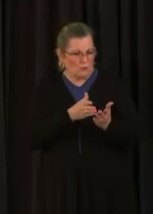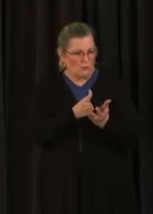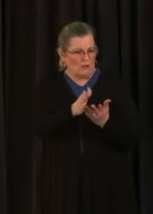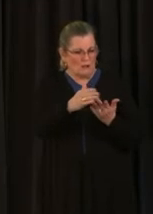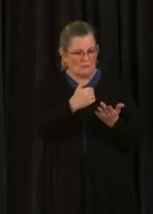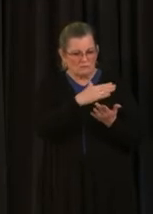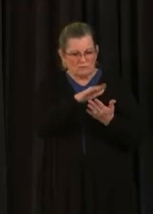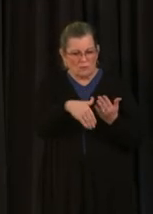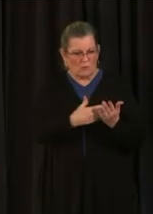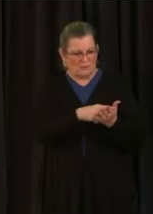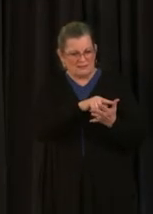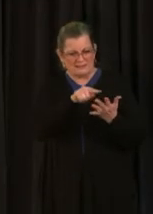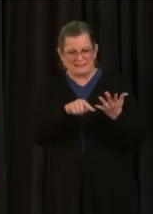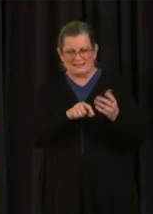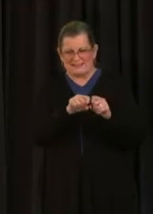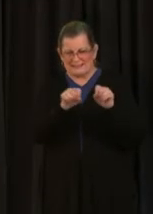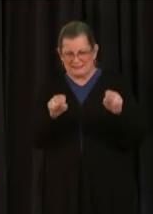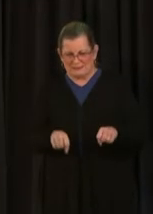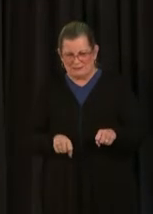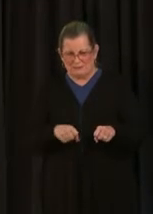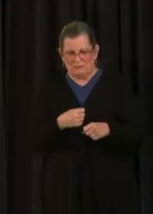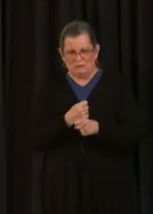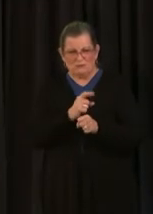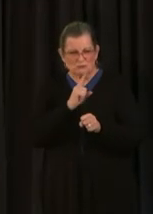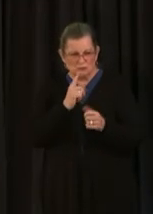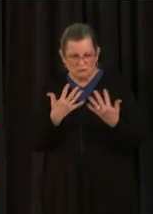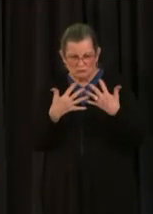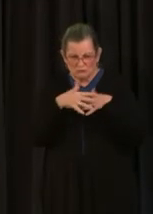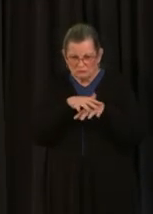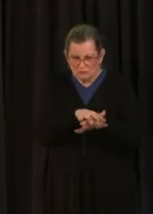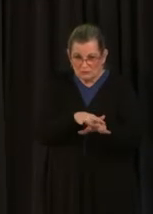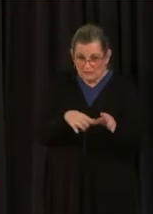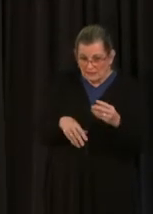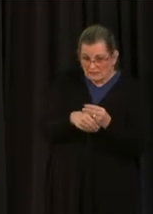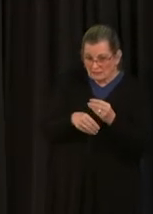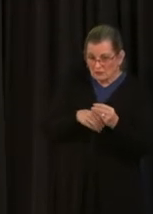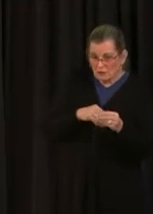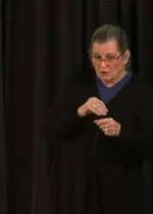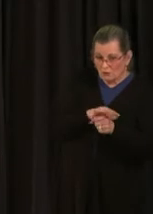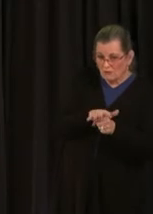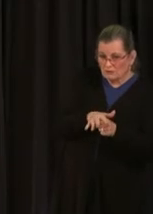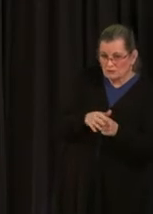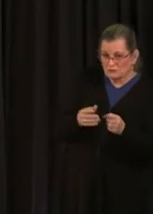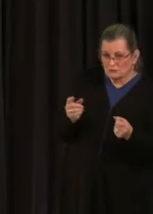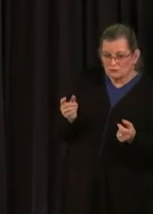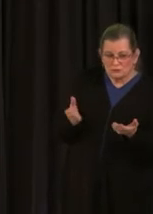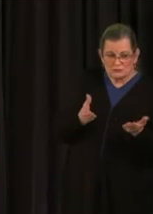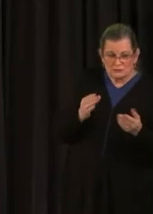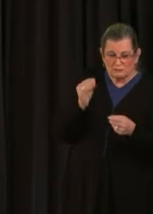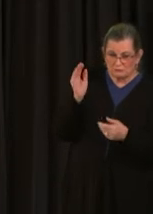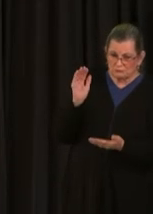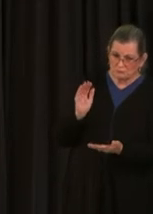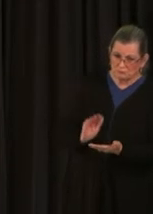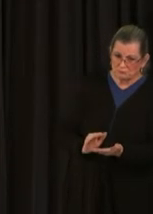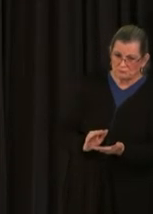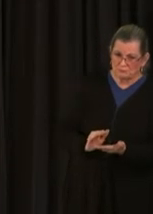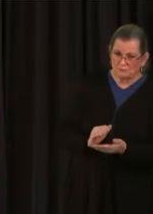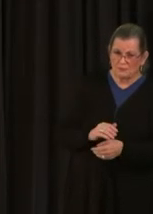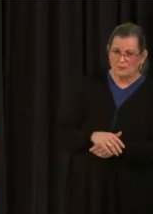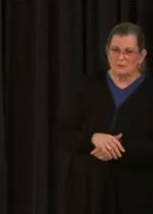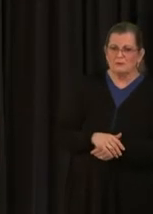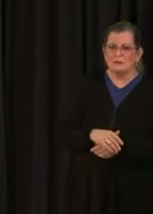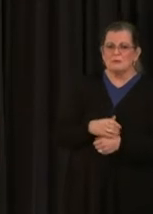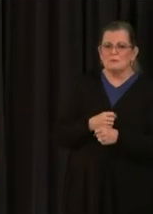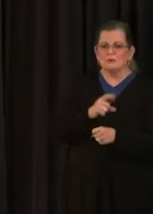to perform on-the-spot cleaning and disinfection services. If we receive a report of contamination of any of our